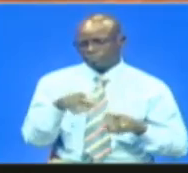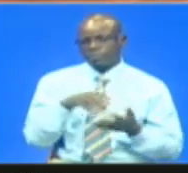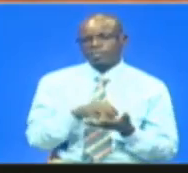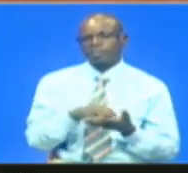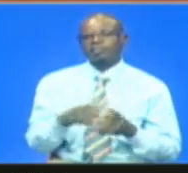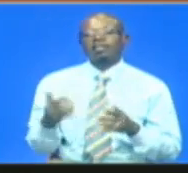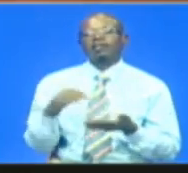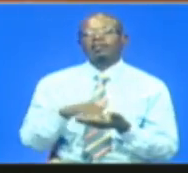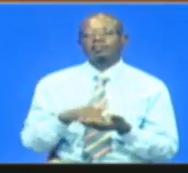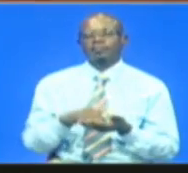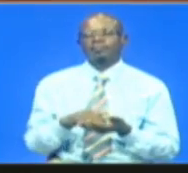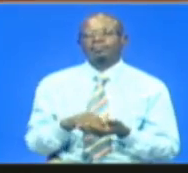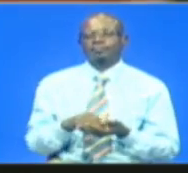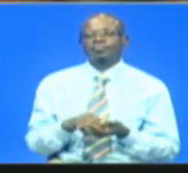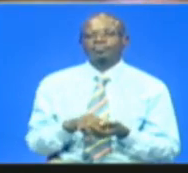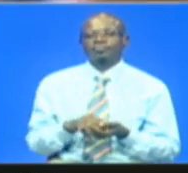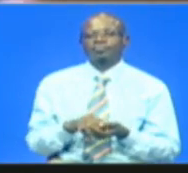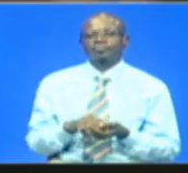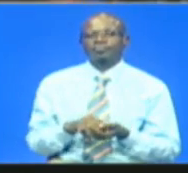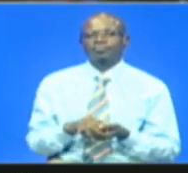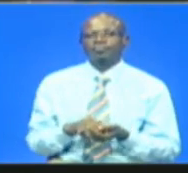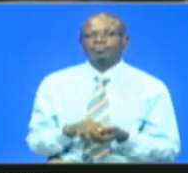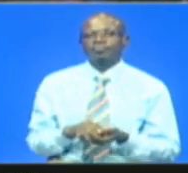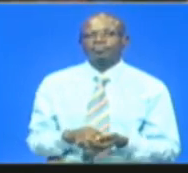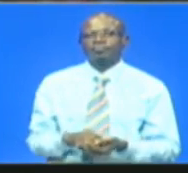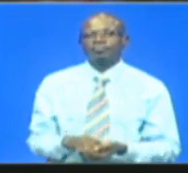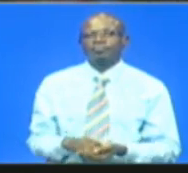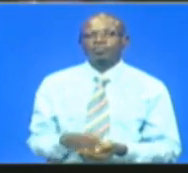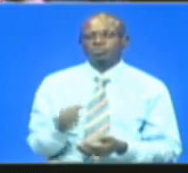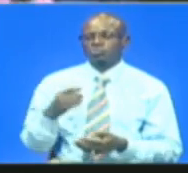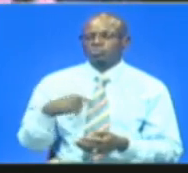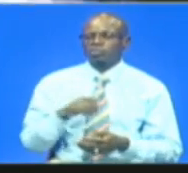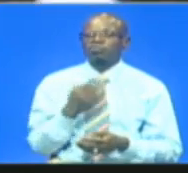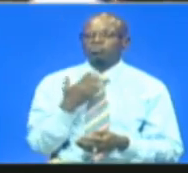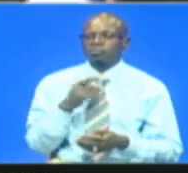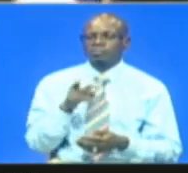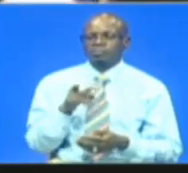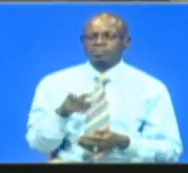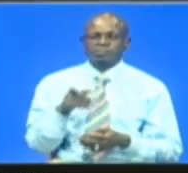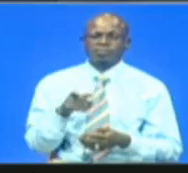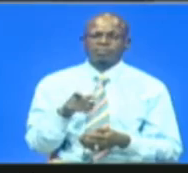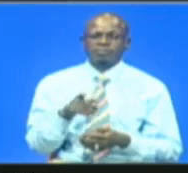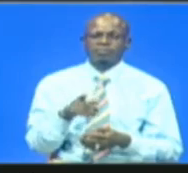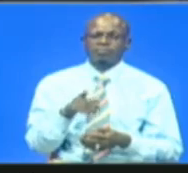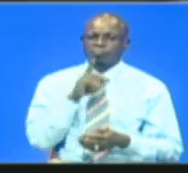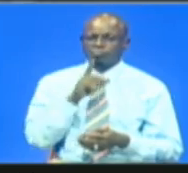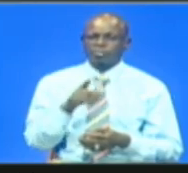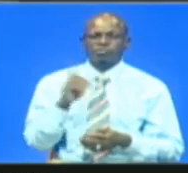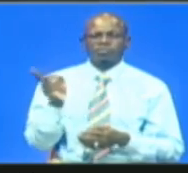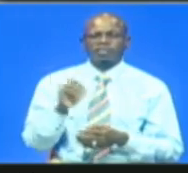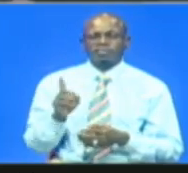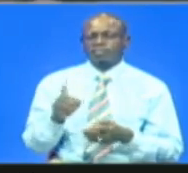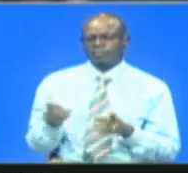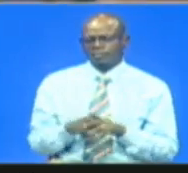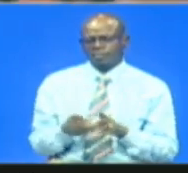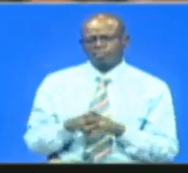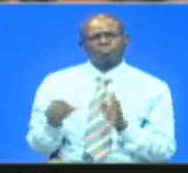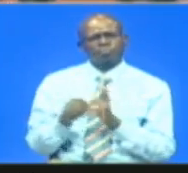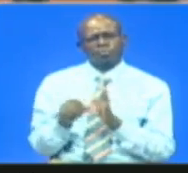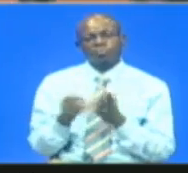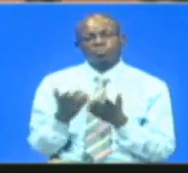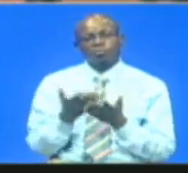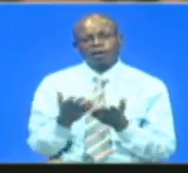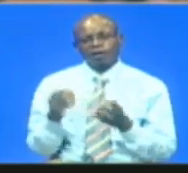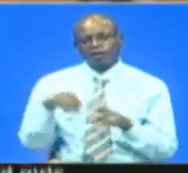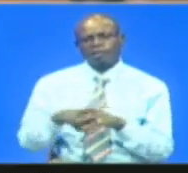the DPP. I therefore pray that we maintain the mentioned date of 10th of May. The bone of contention in the matter is